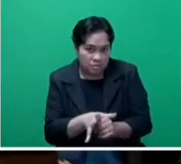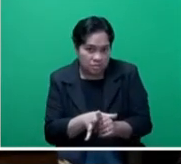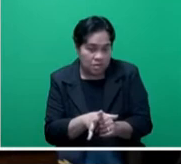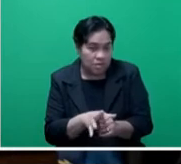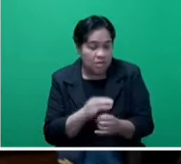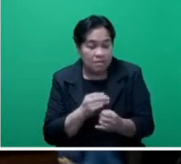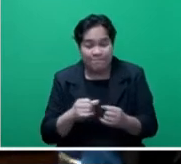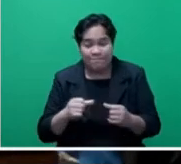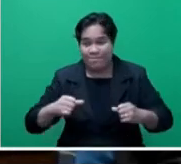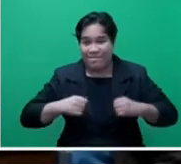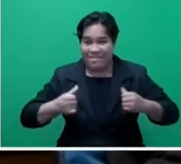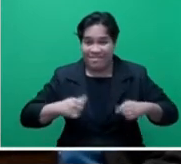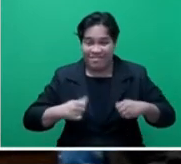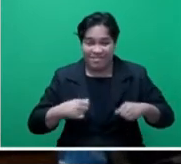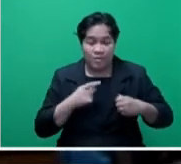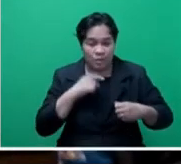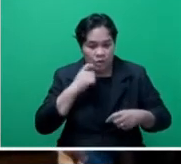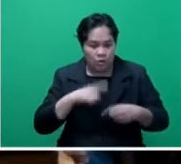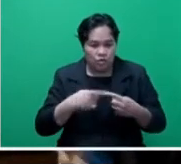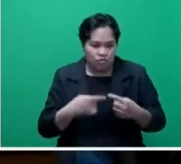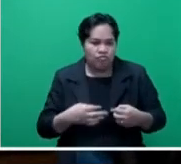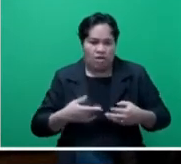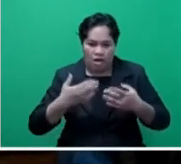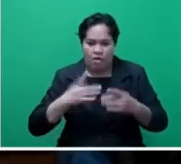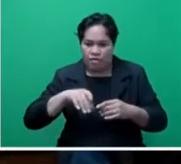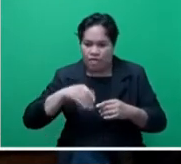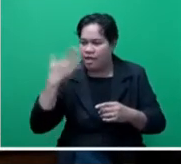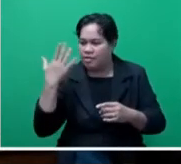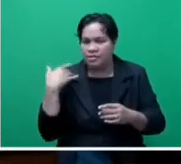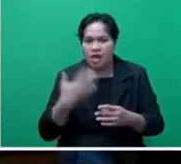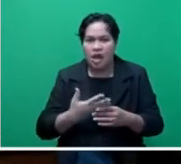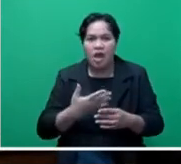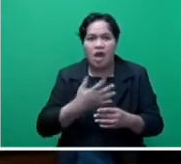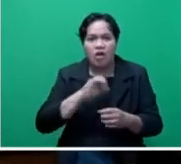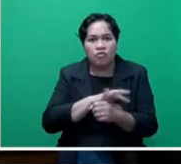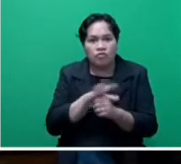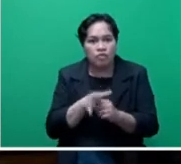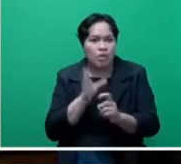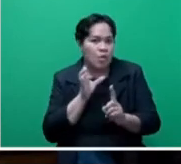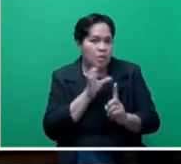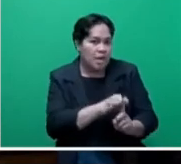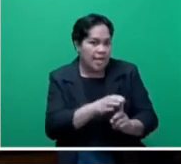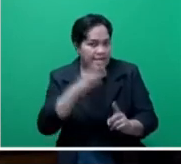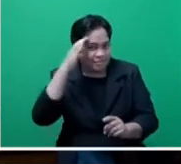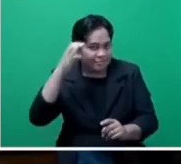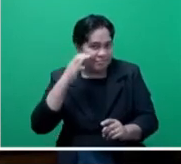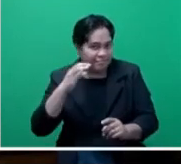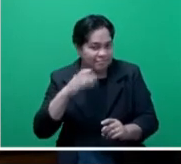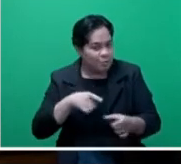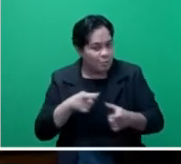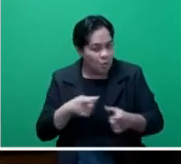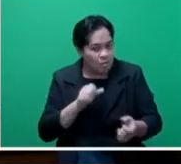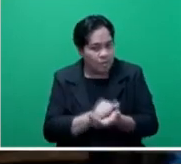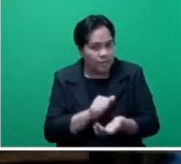utmost pride as we continue counting our days as a COVID-19 contained nation. The former